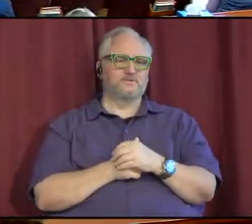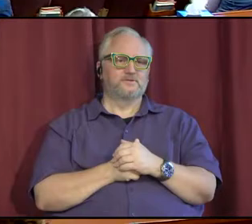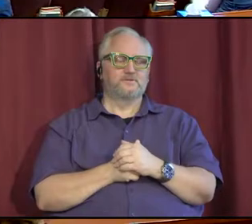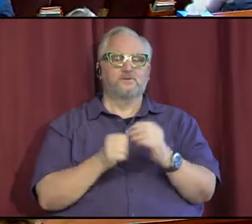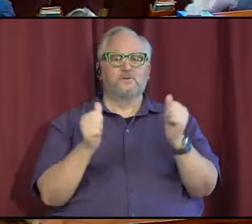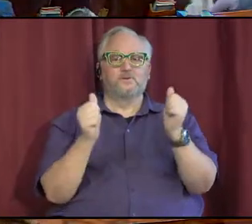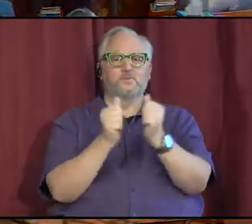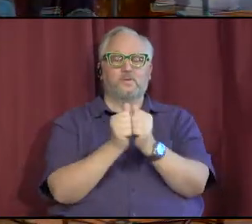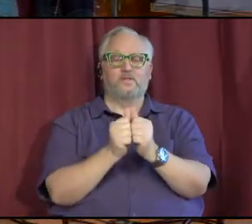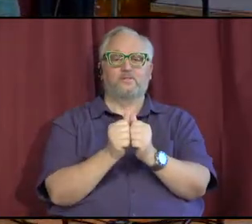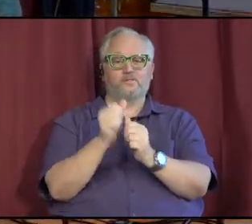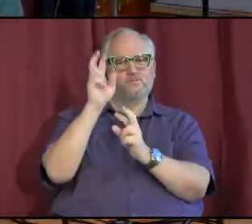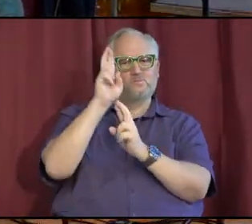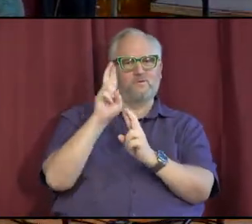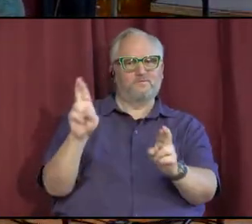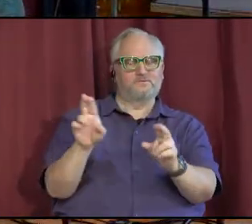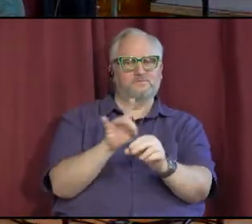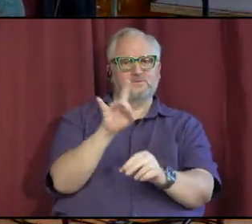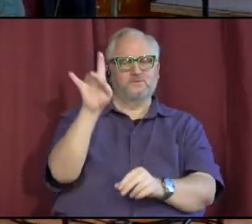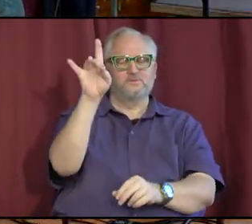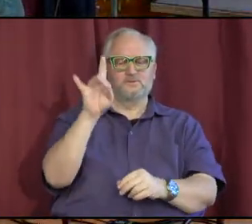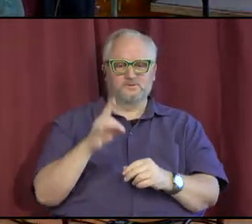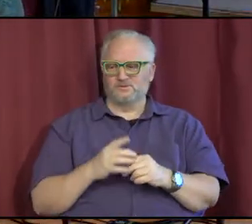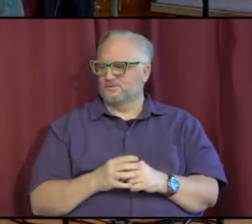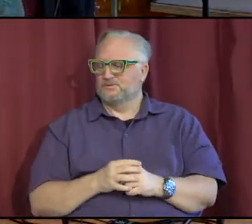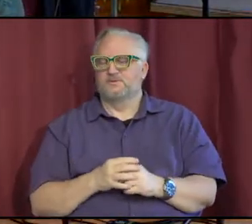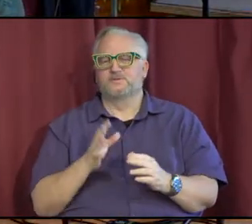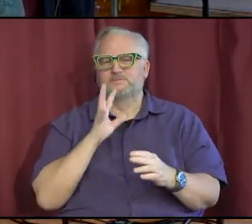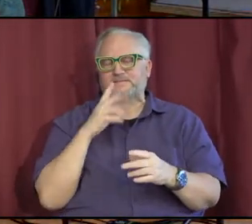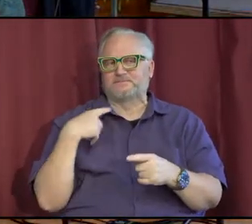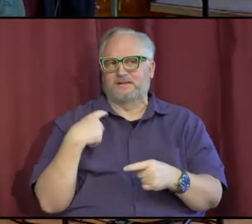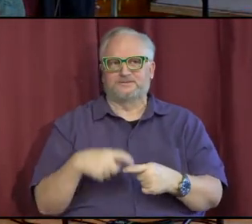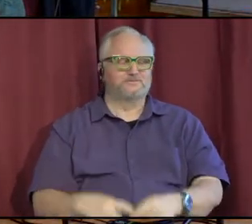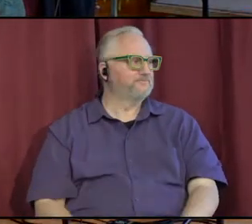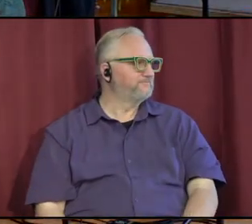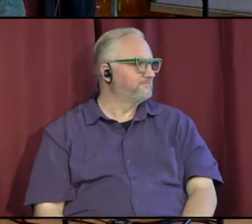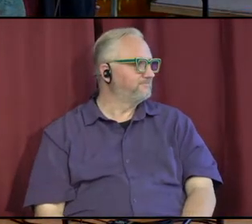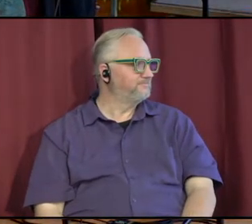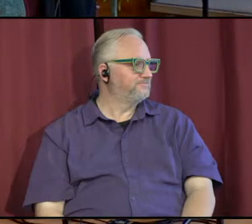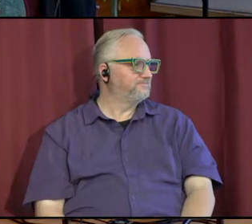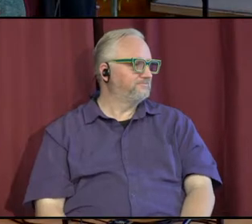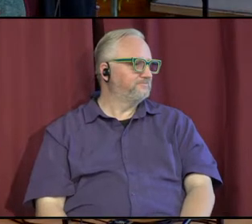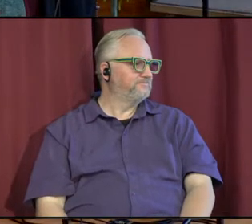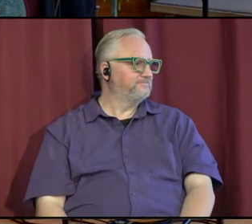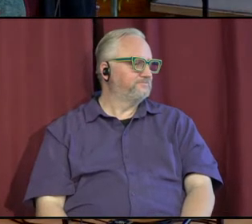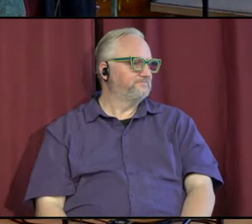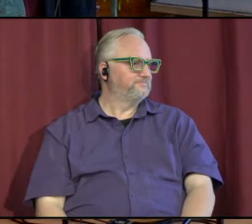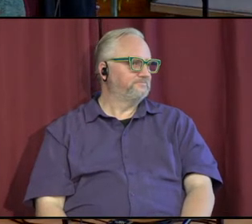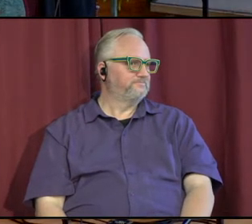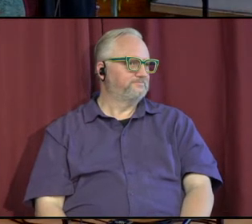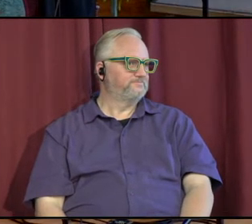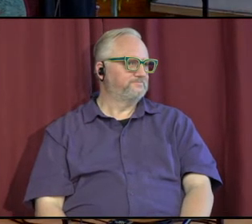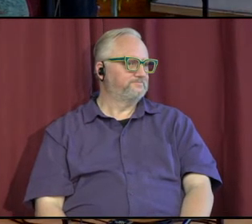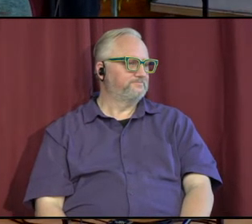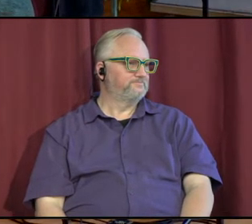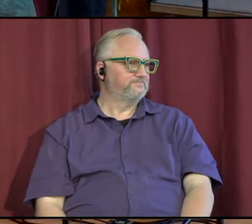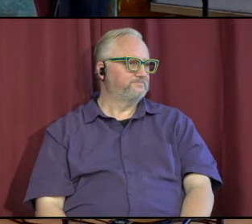con espíritu de reverencia, reconocemos que nos juntamos esta mañana en la tierra de los